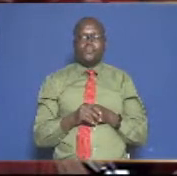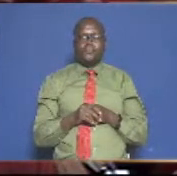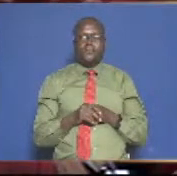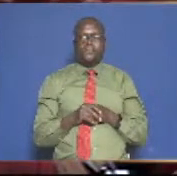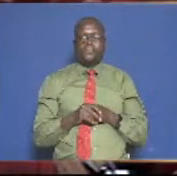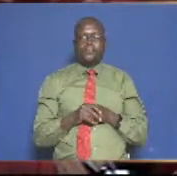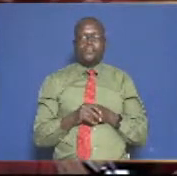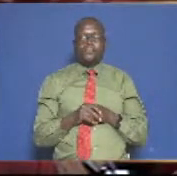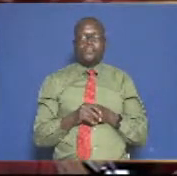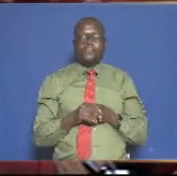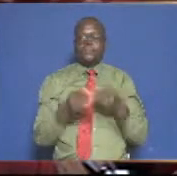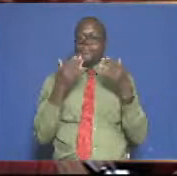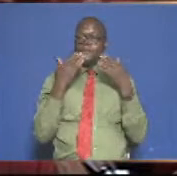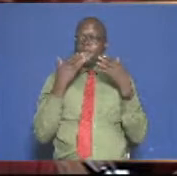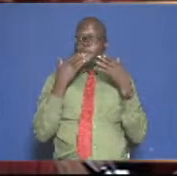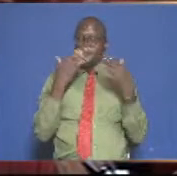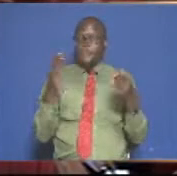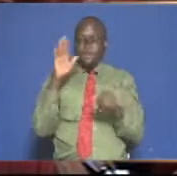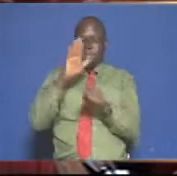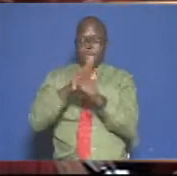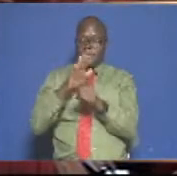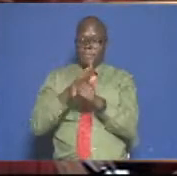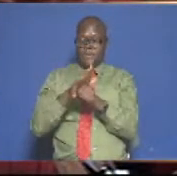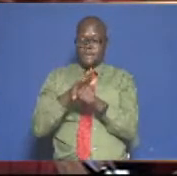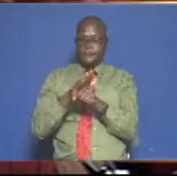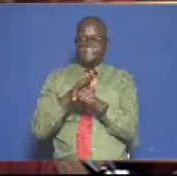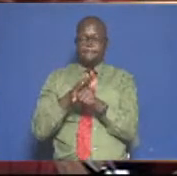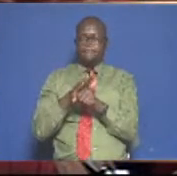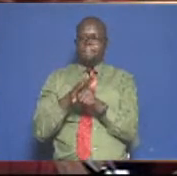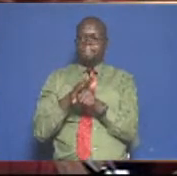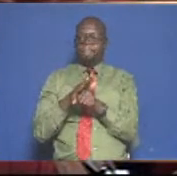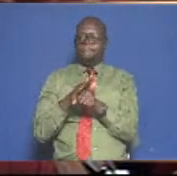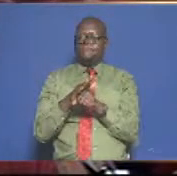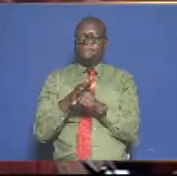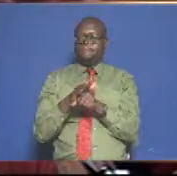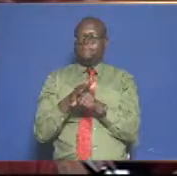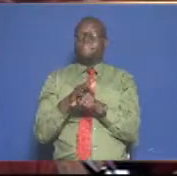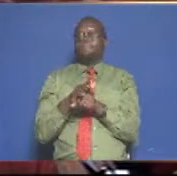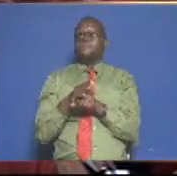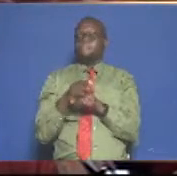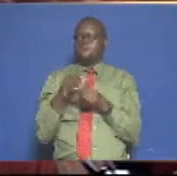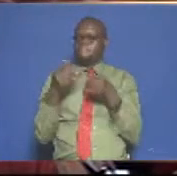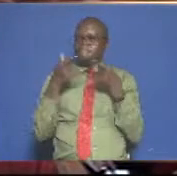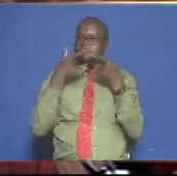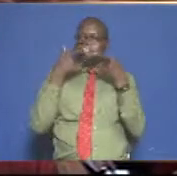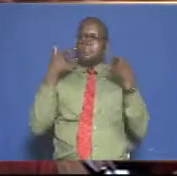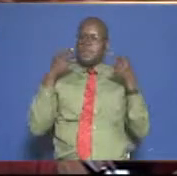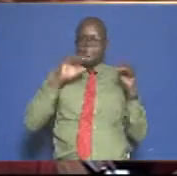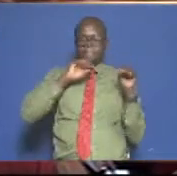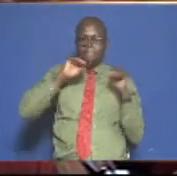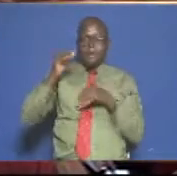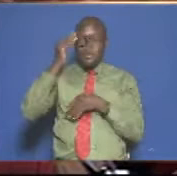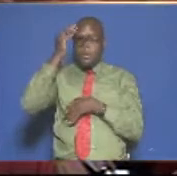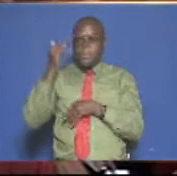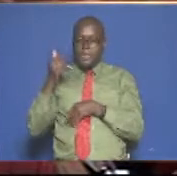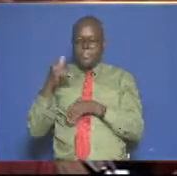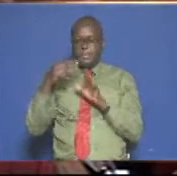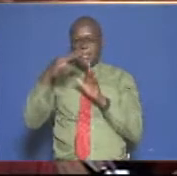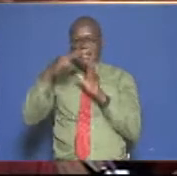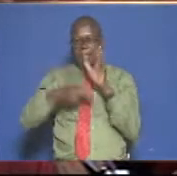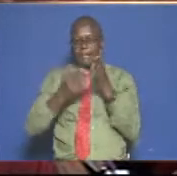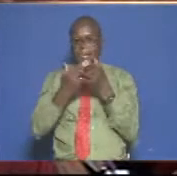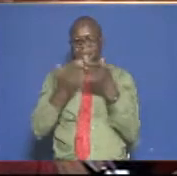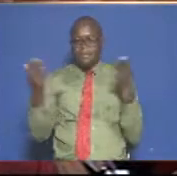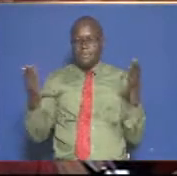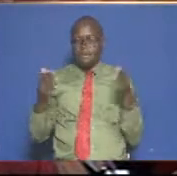Honorable Speaker, okay, thank you very much. If you allow me to just again remove my mask, because I'm referring some notes on my phone.